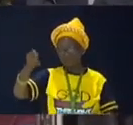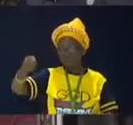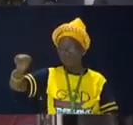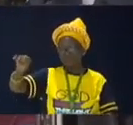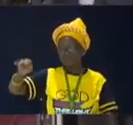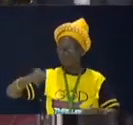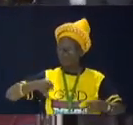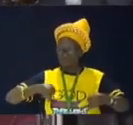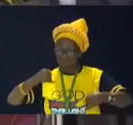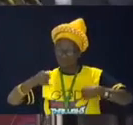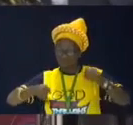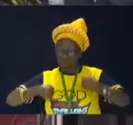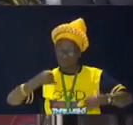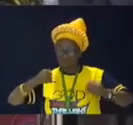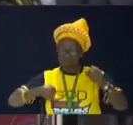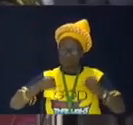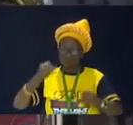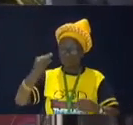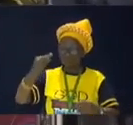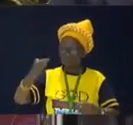of the Holy Spirit.